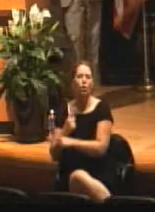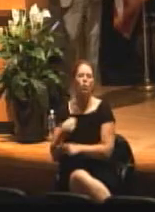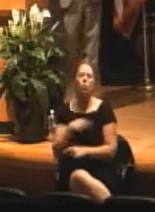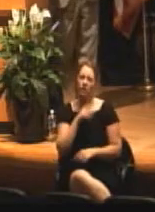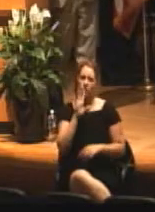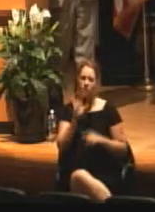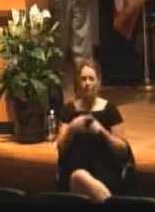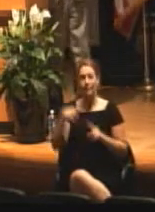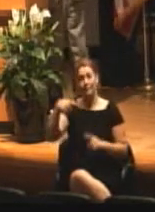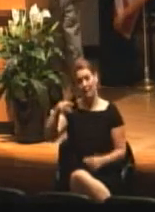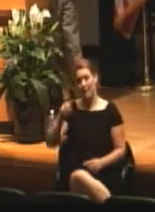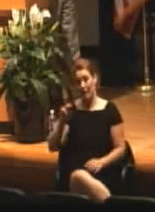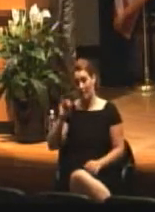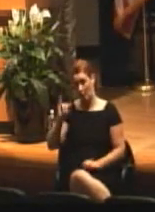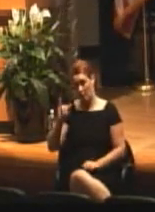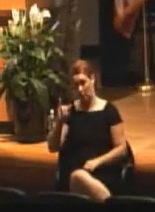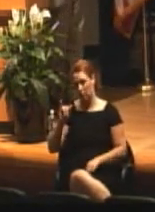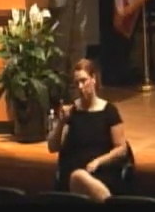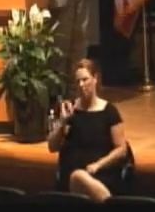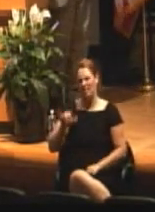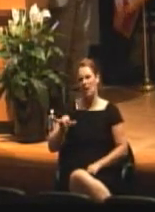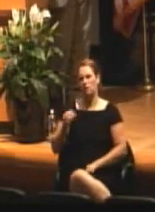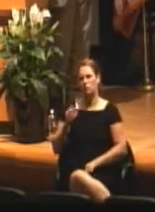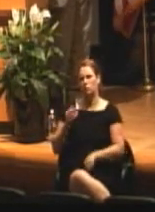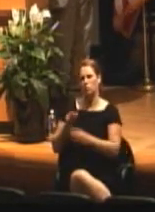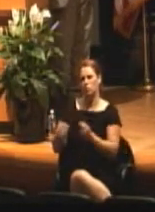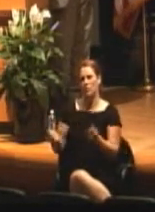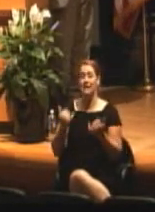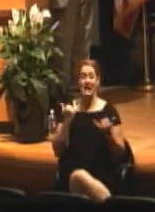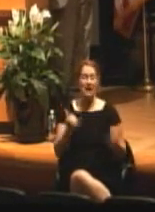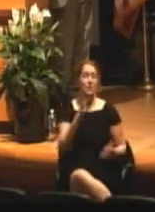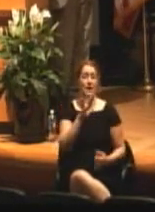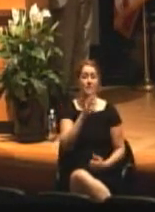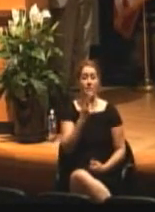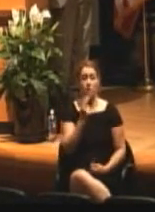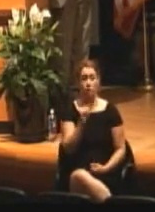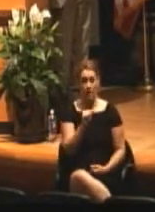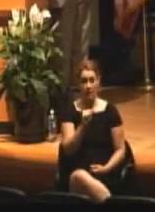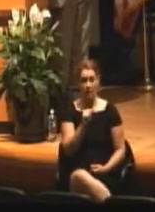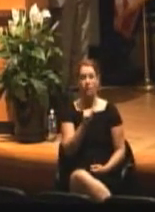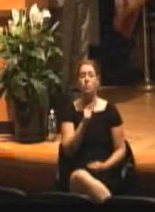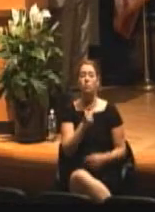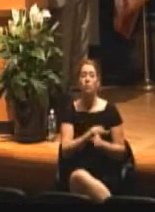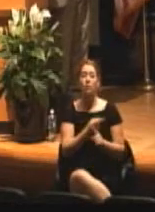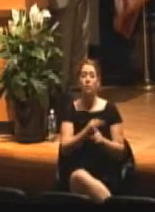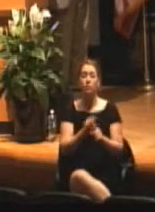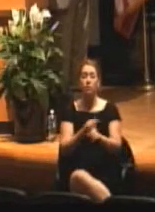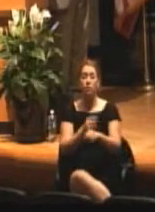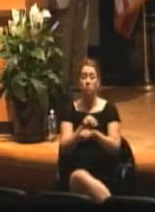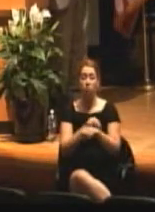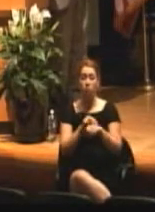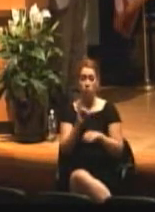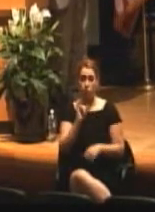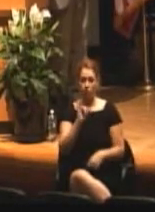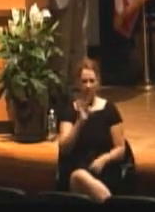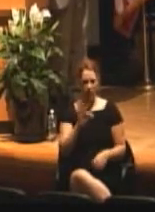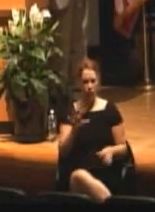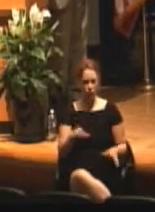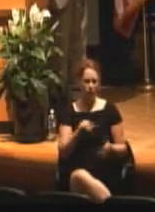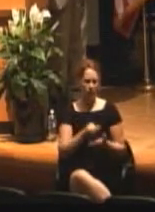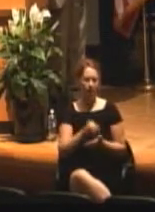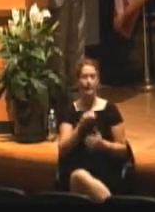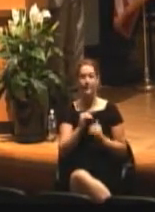insurance and when it goes away. FHA loans now, the monthly mortgage insurance, if you do the minimum 3.5%